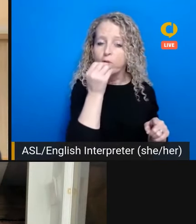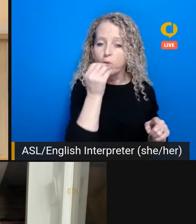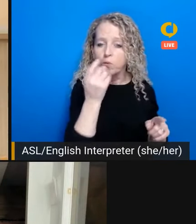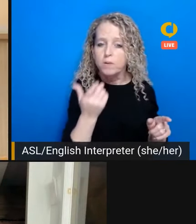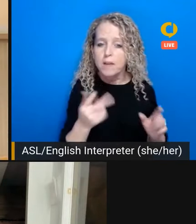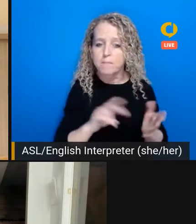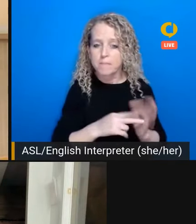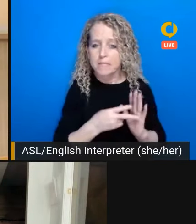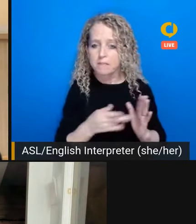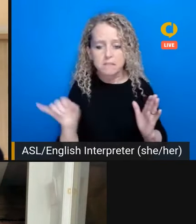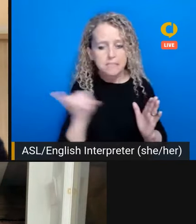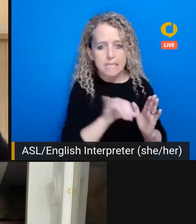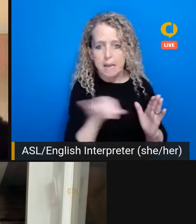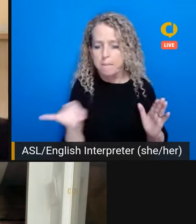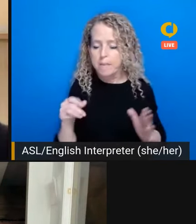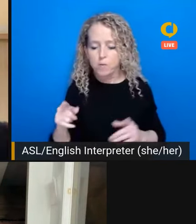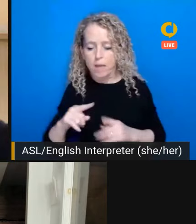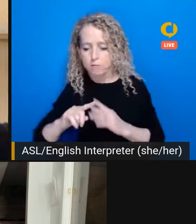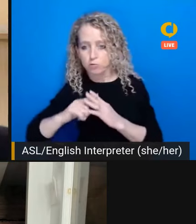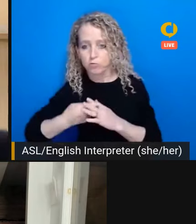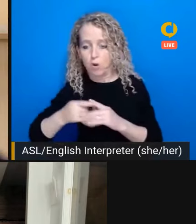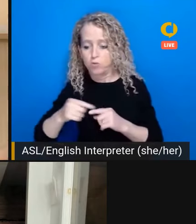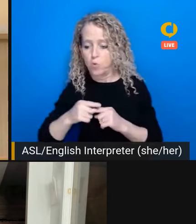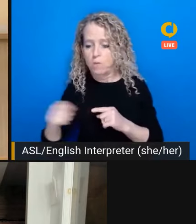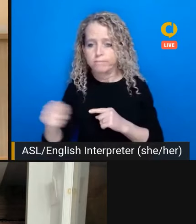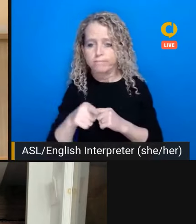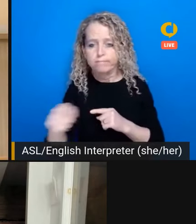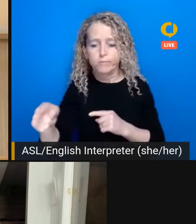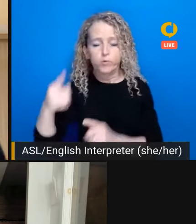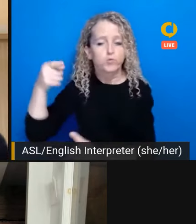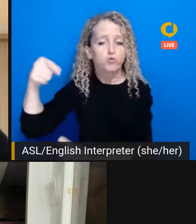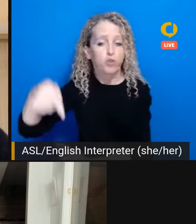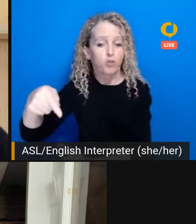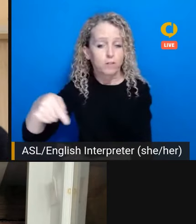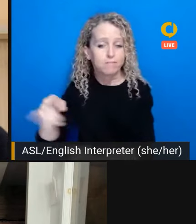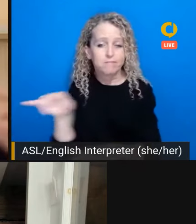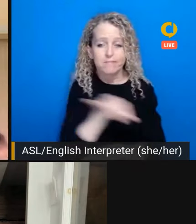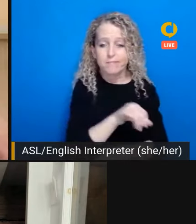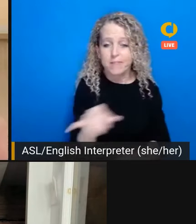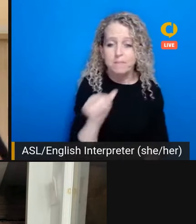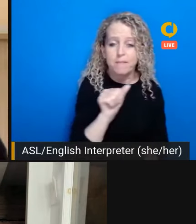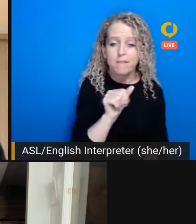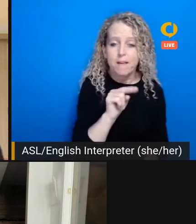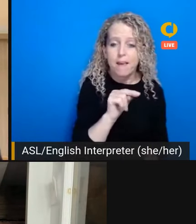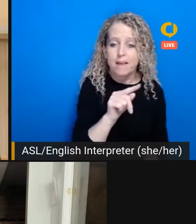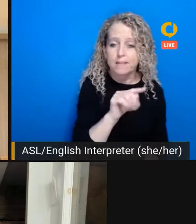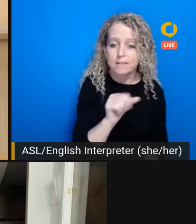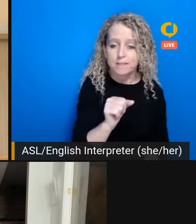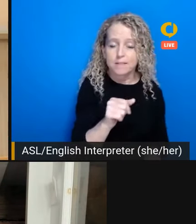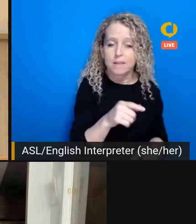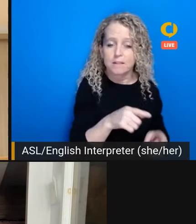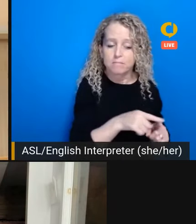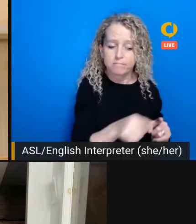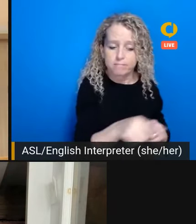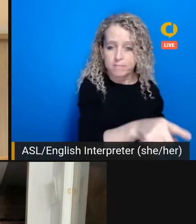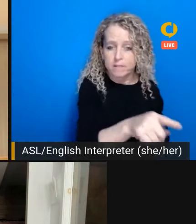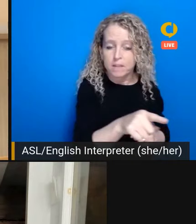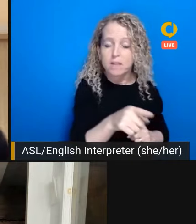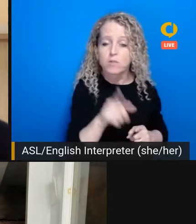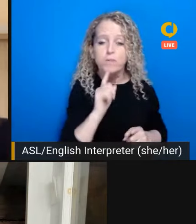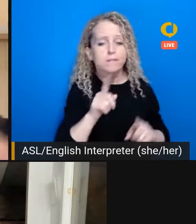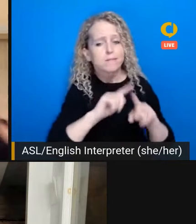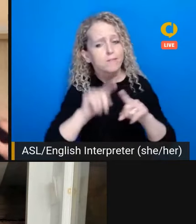source, your host node, to the target, to the food, so to speak. So there are different types of AI